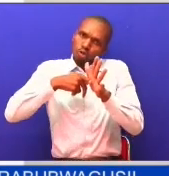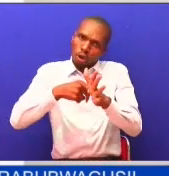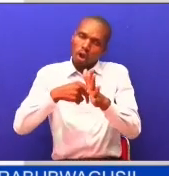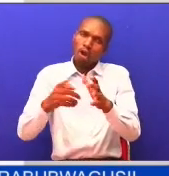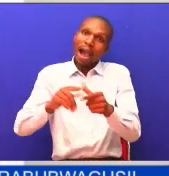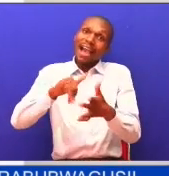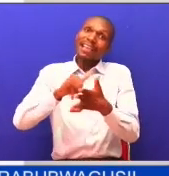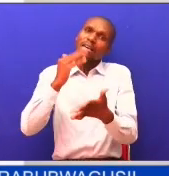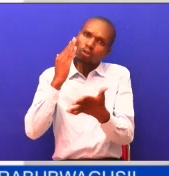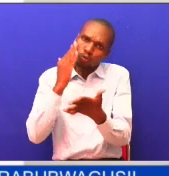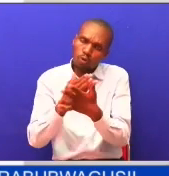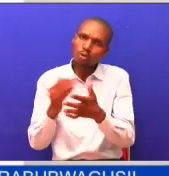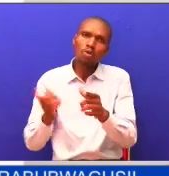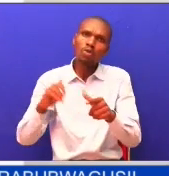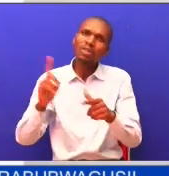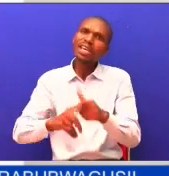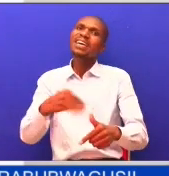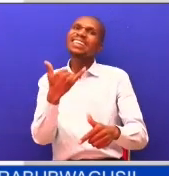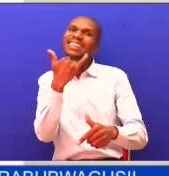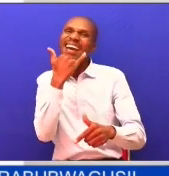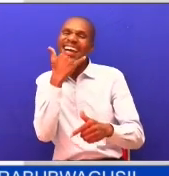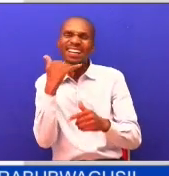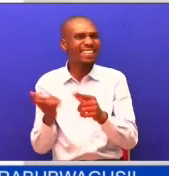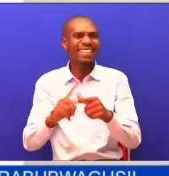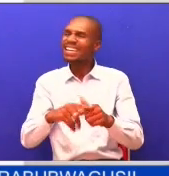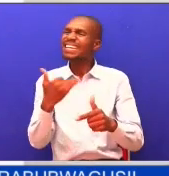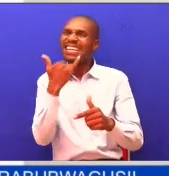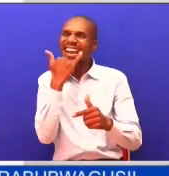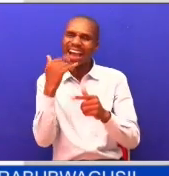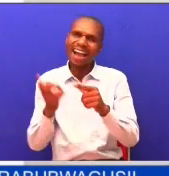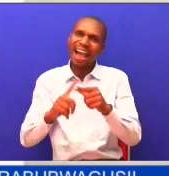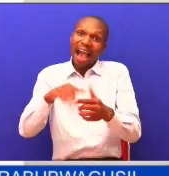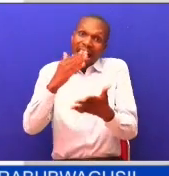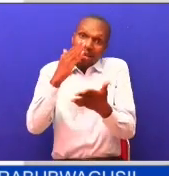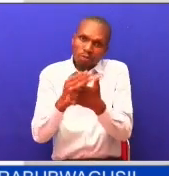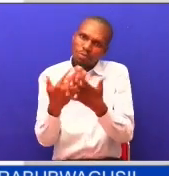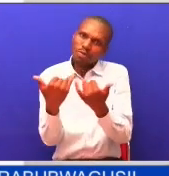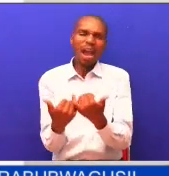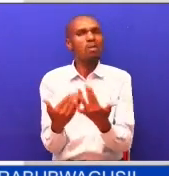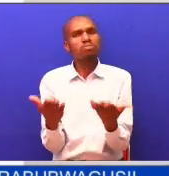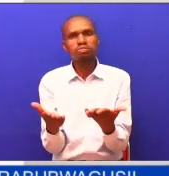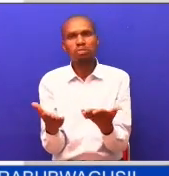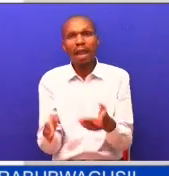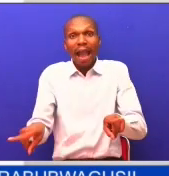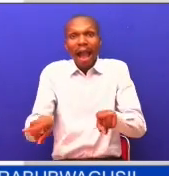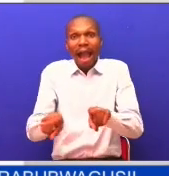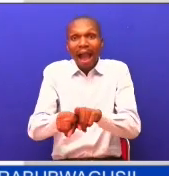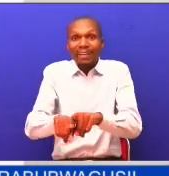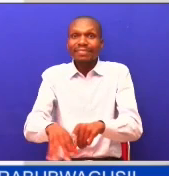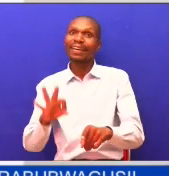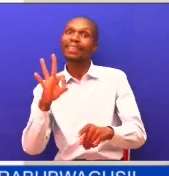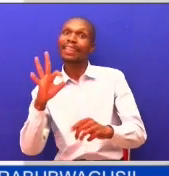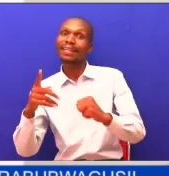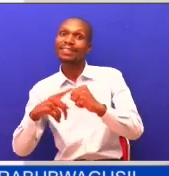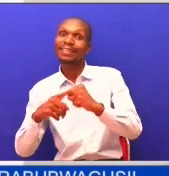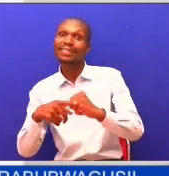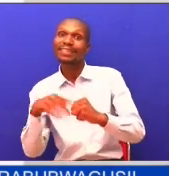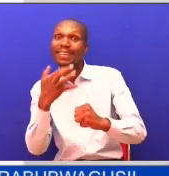that indeed it is wrong and even soliciting a 36-year-old